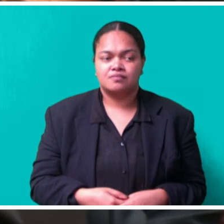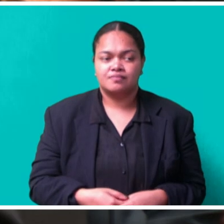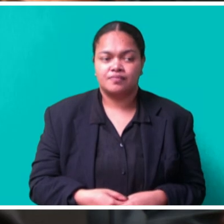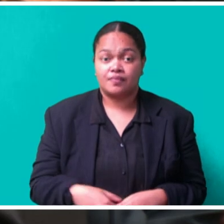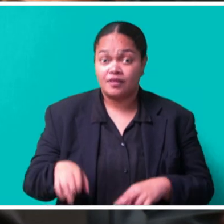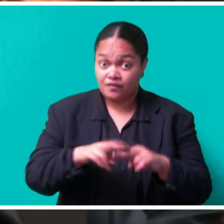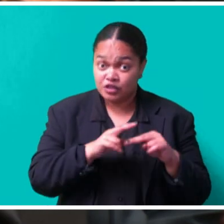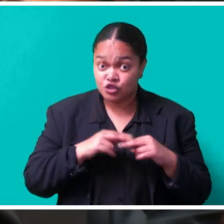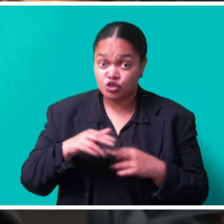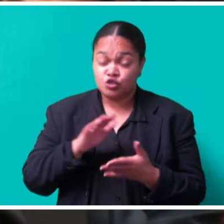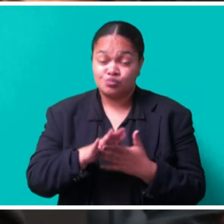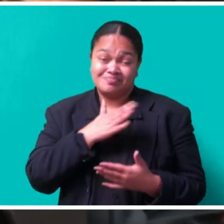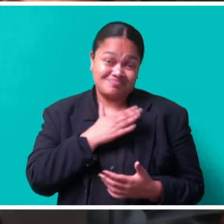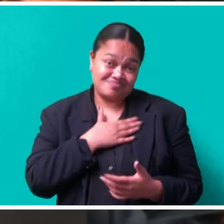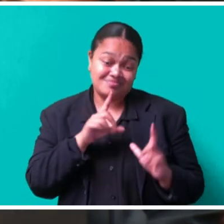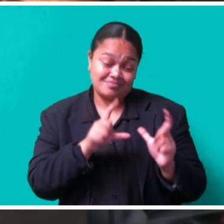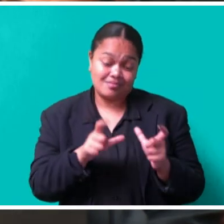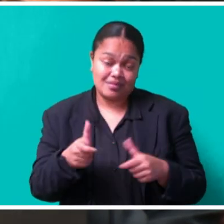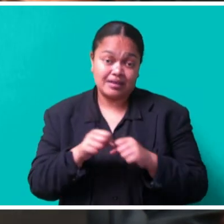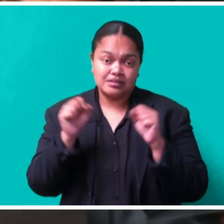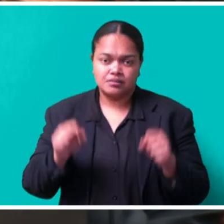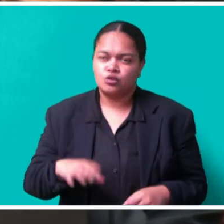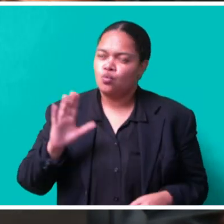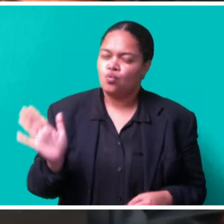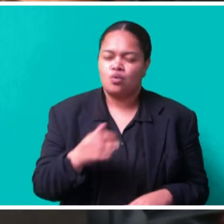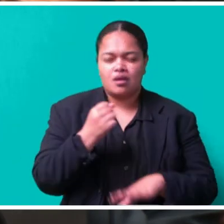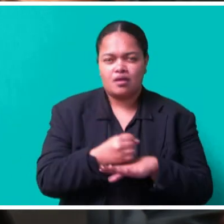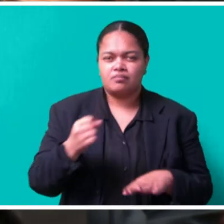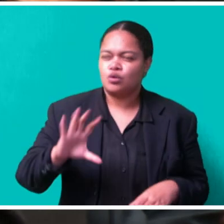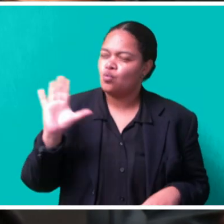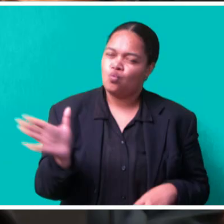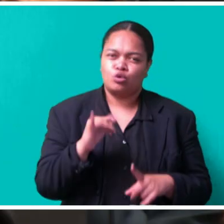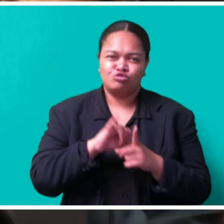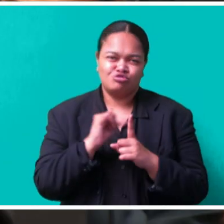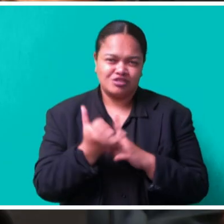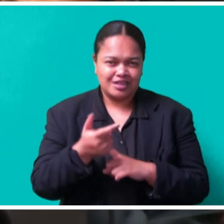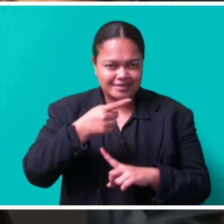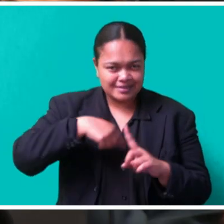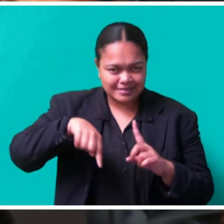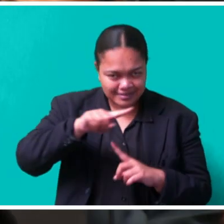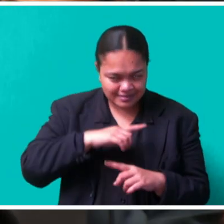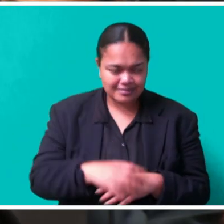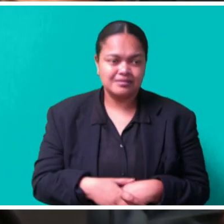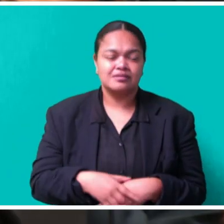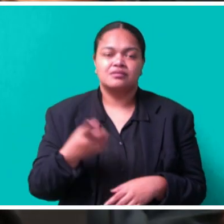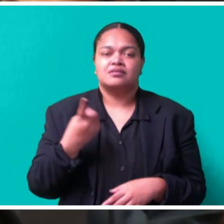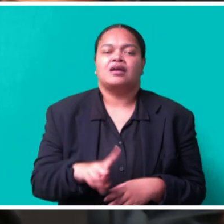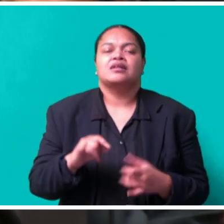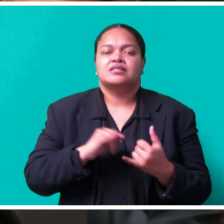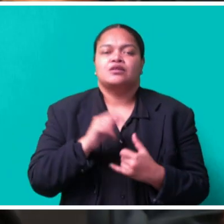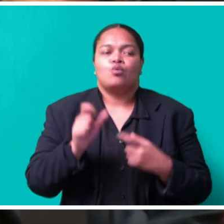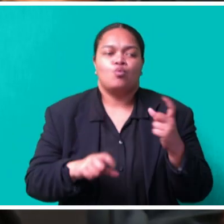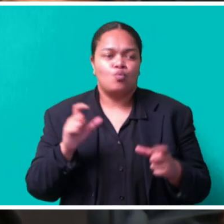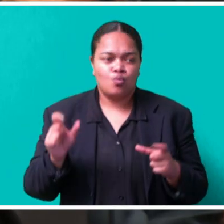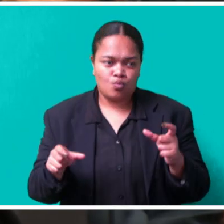Fiji Humanitarian Cluster System is a whole of government and whole of society, multi-sectorial and multi-stakeholder coordination